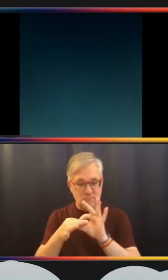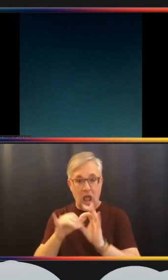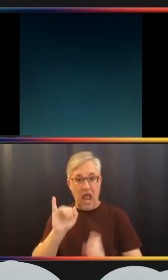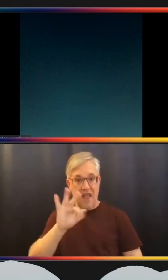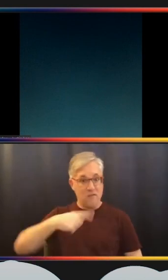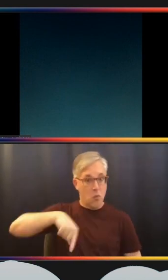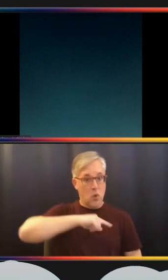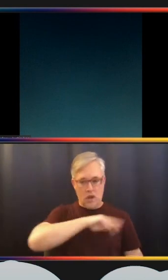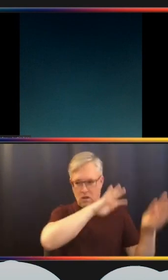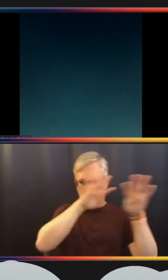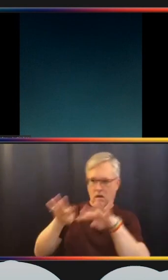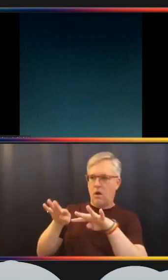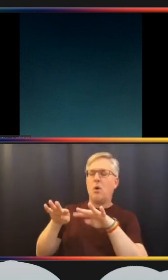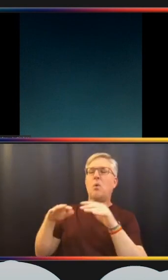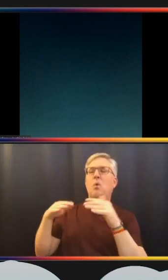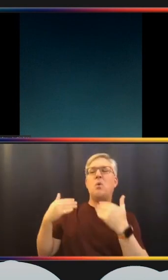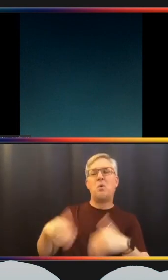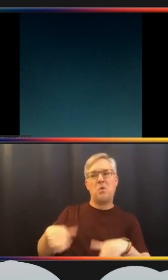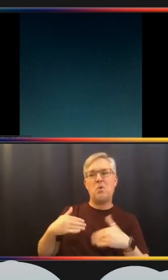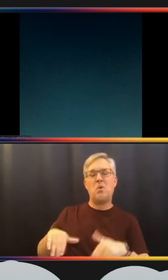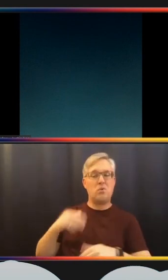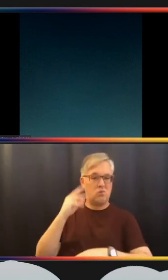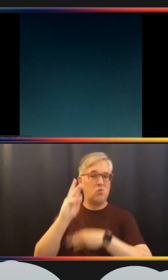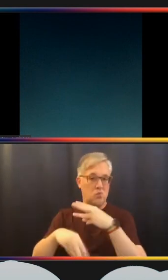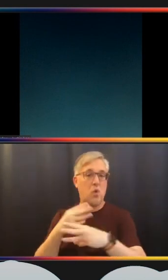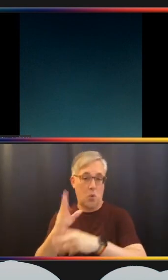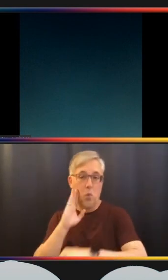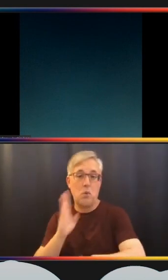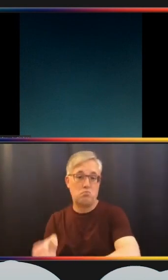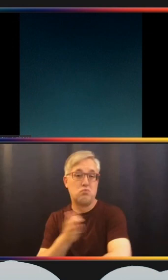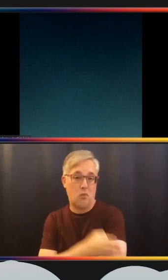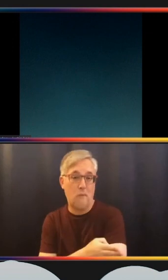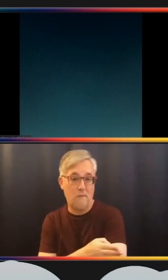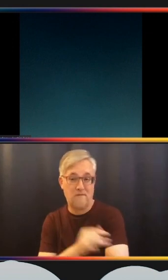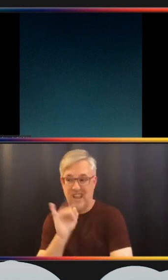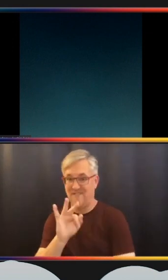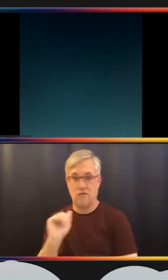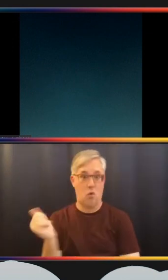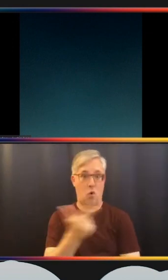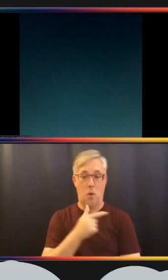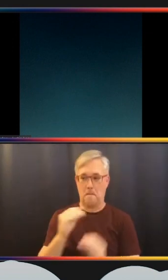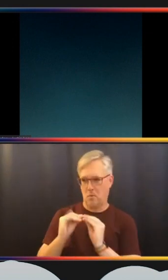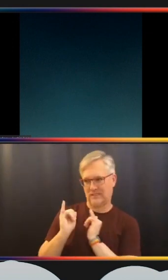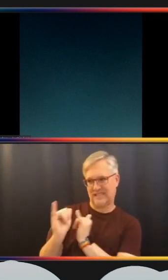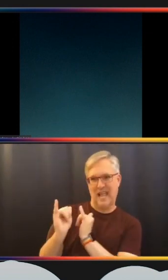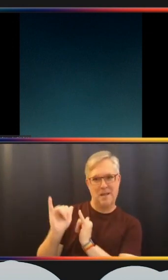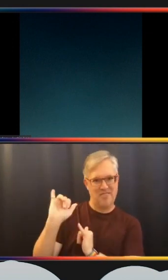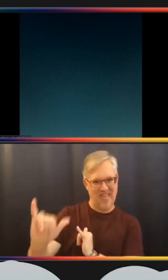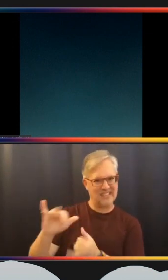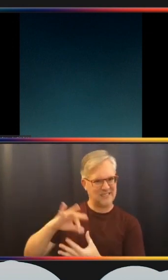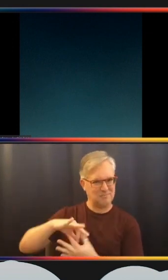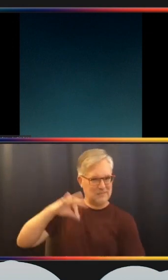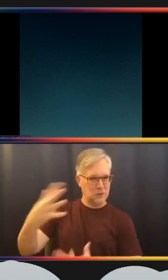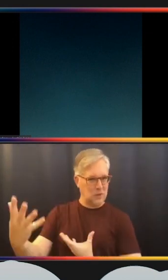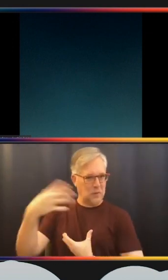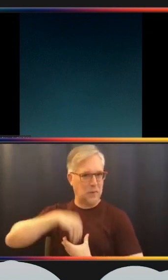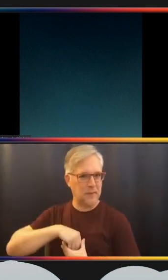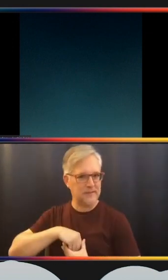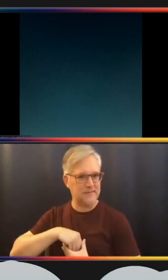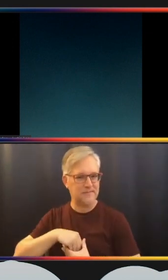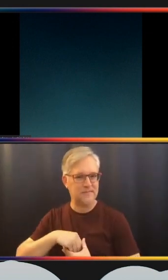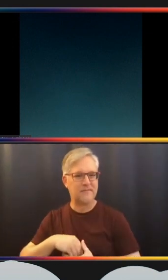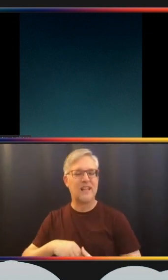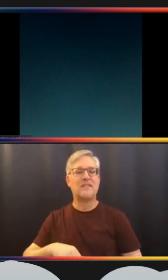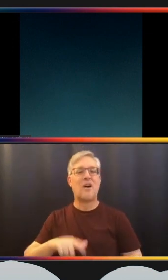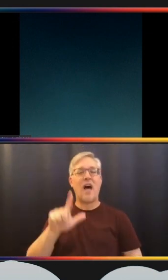that, and that it would be a better world if we all had a little bit more of that. And so, like I said, the